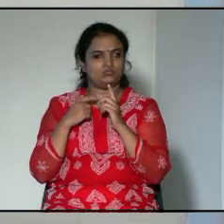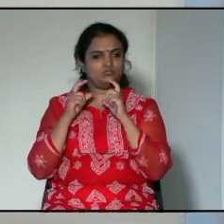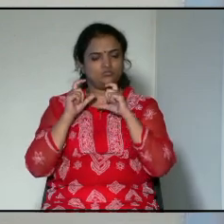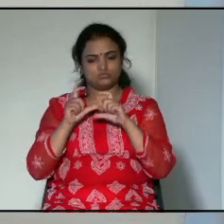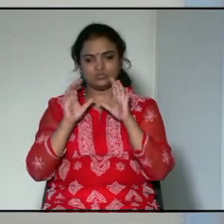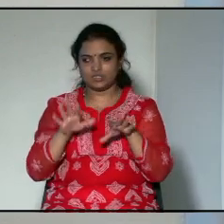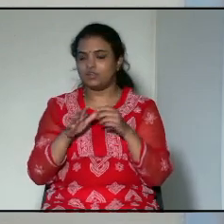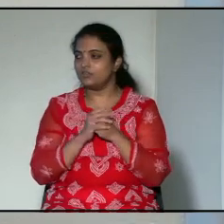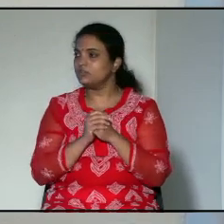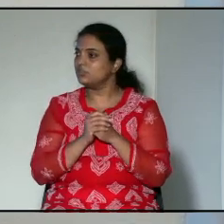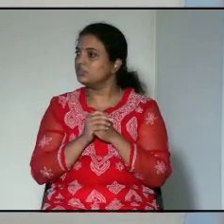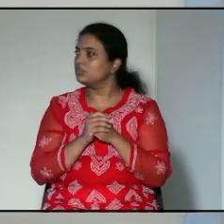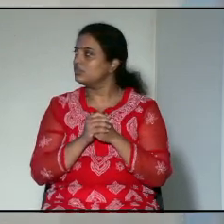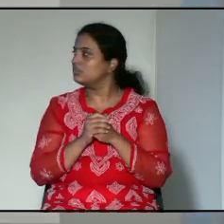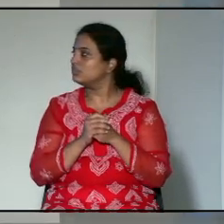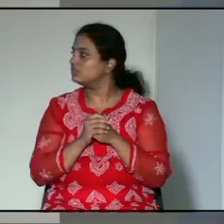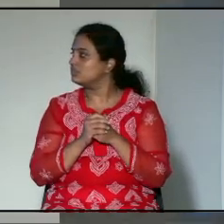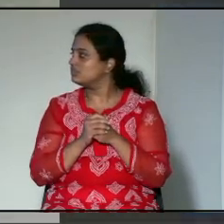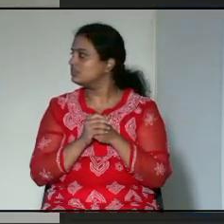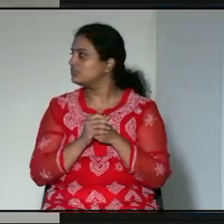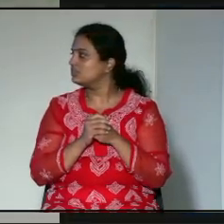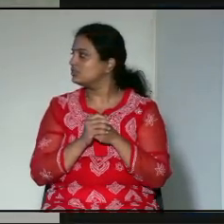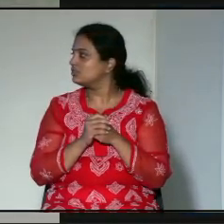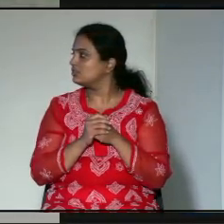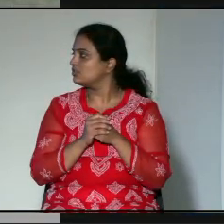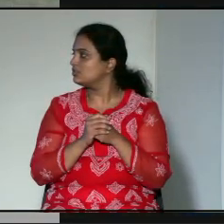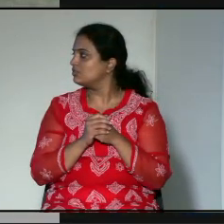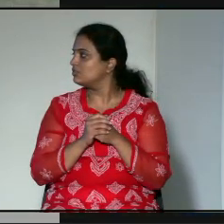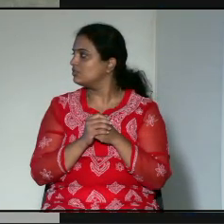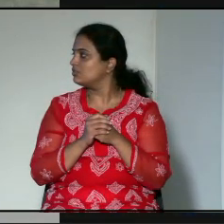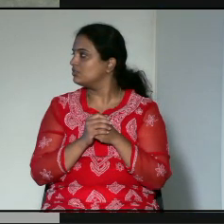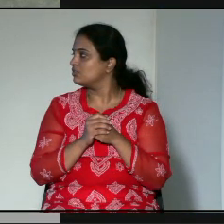Okay, now to operate this.